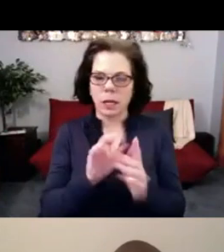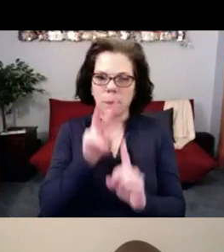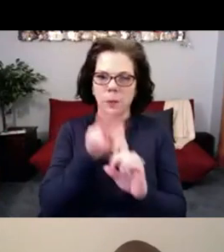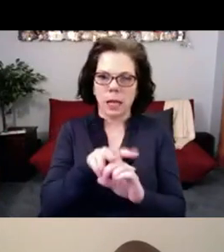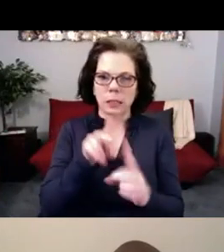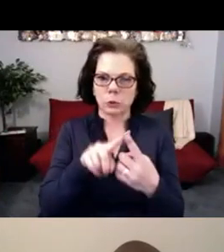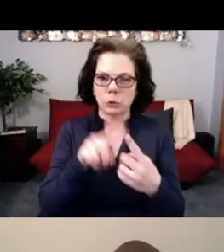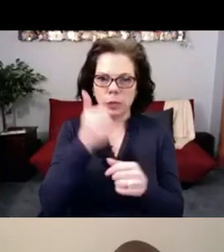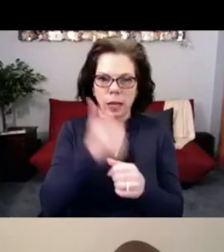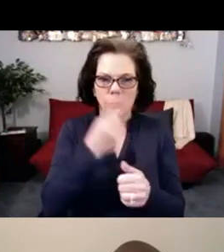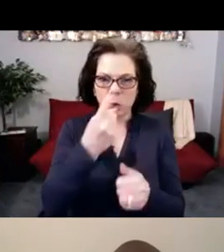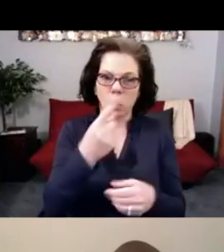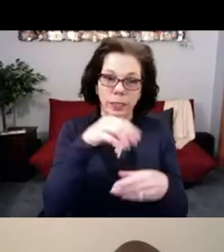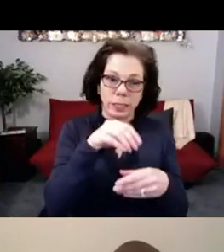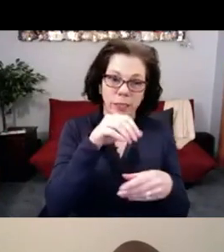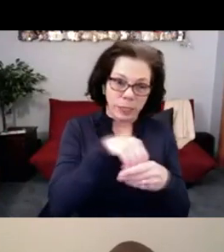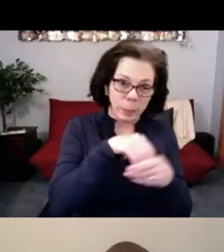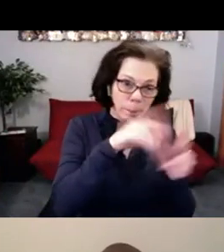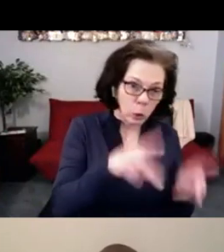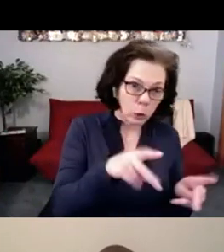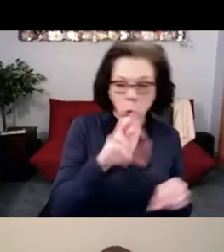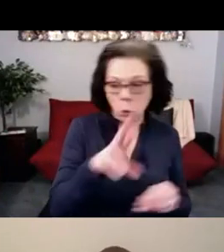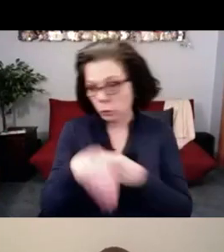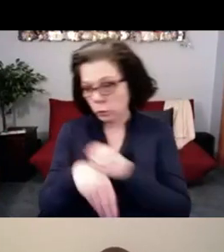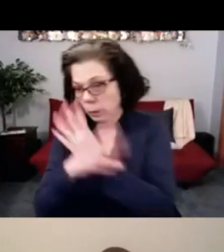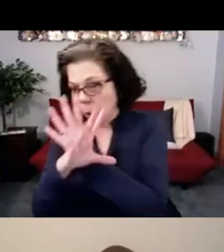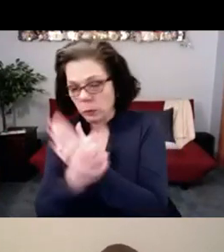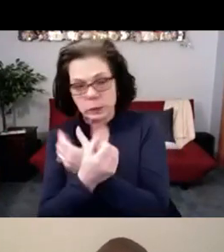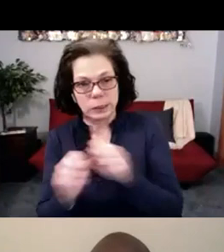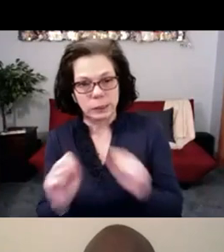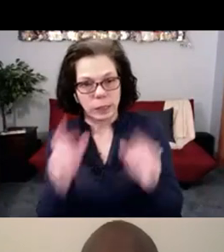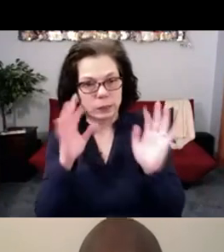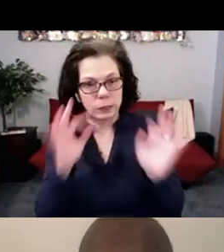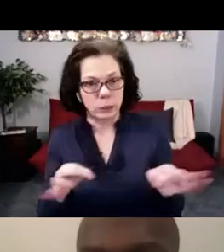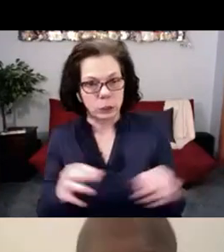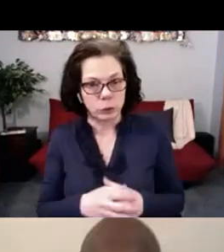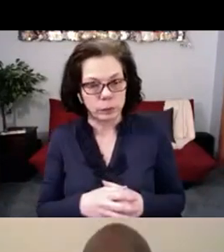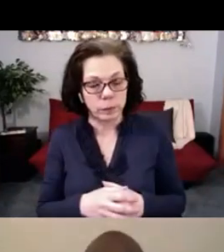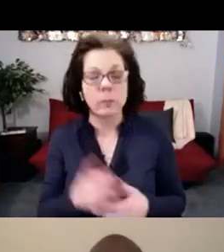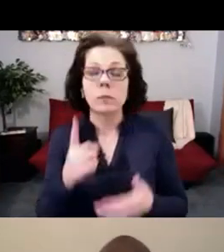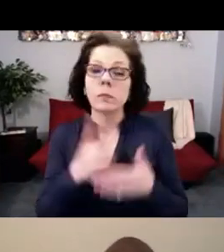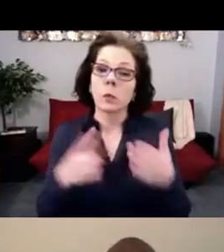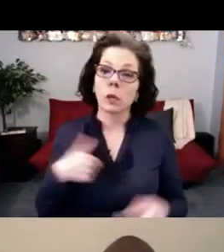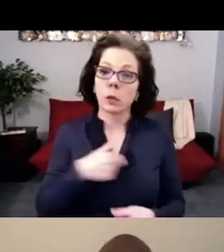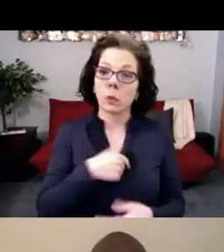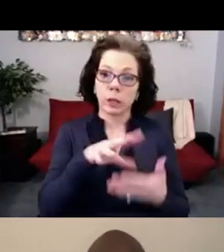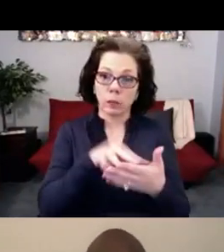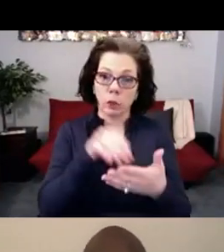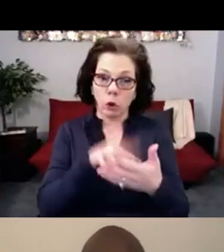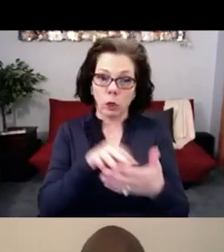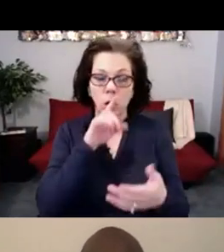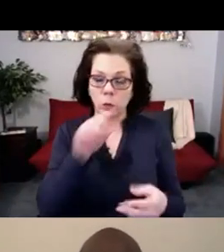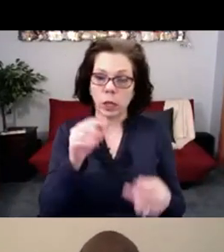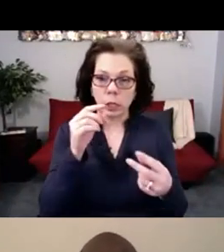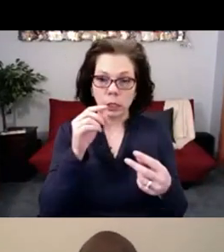for whether in-person or remote is the safest decision for a community. Instead, what we've learned and the guidance now is to look at multiple